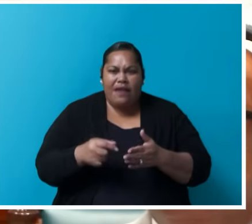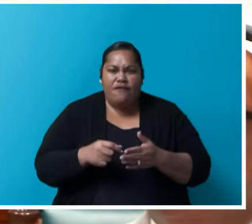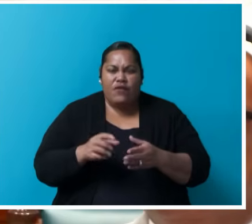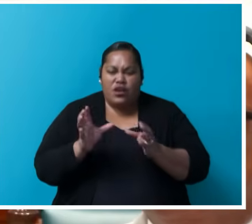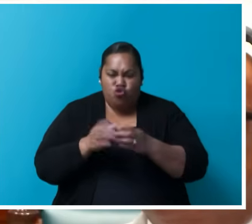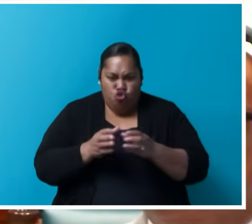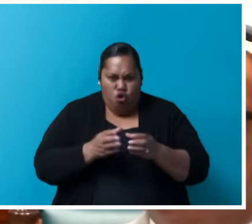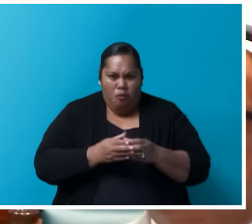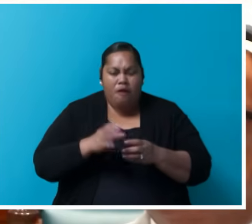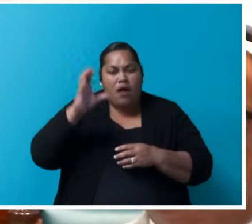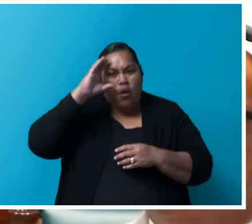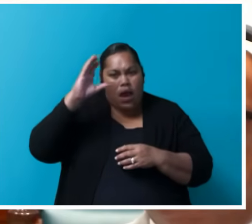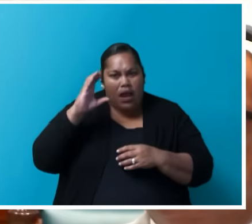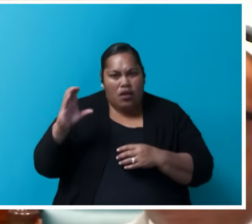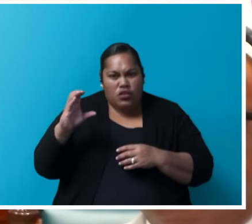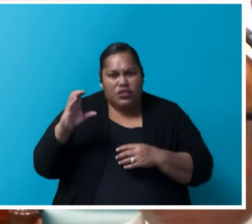of our country